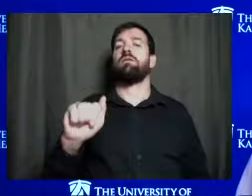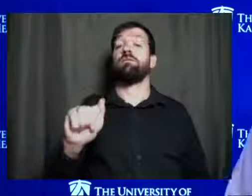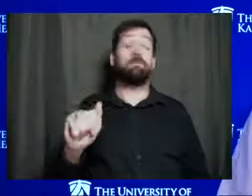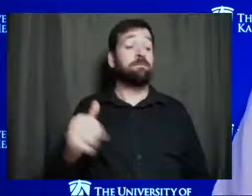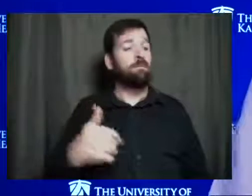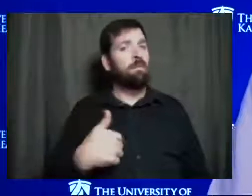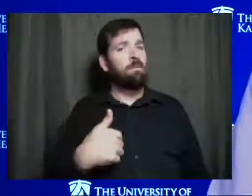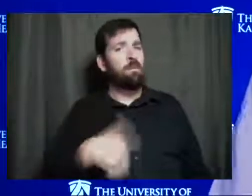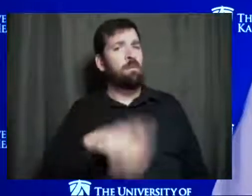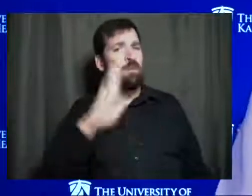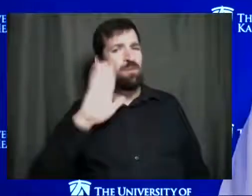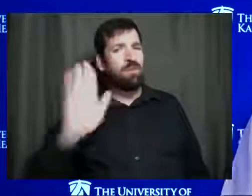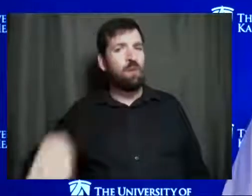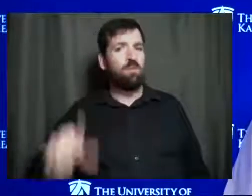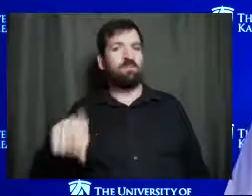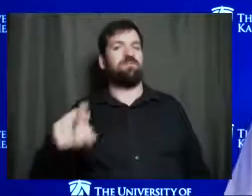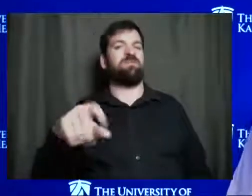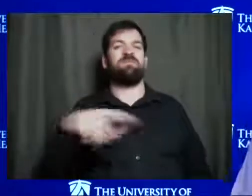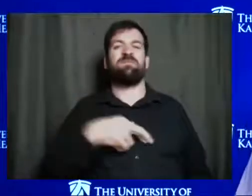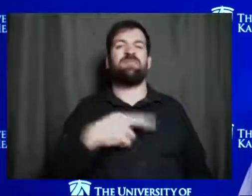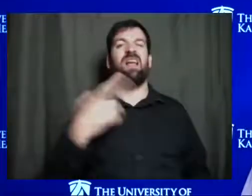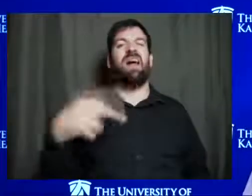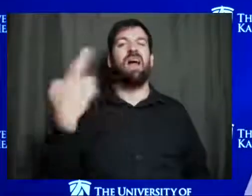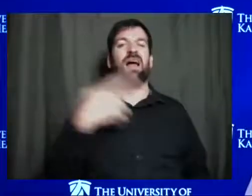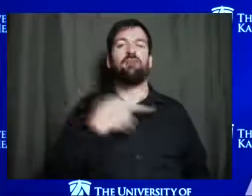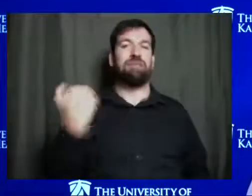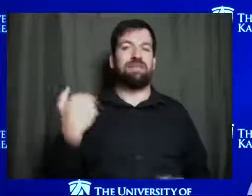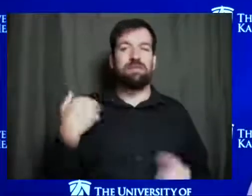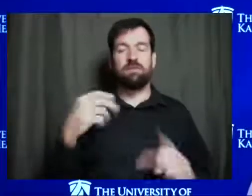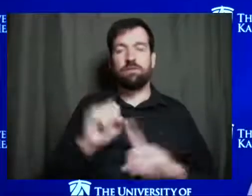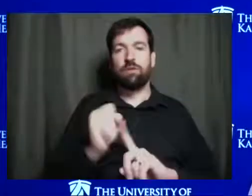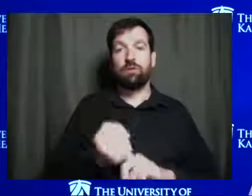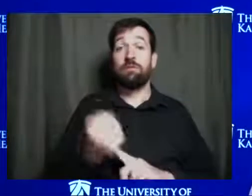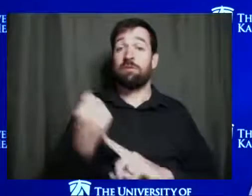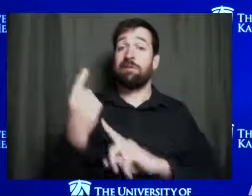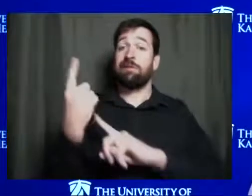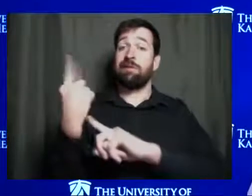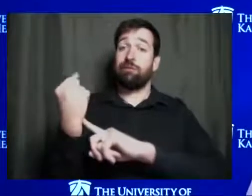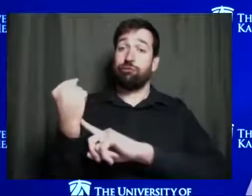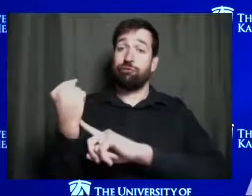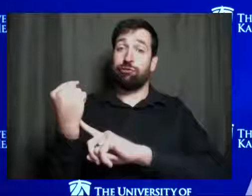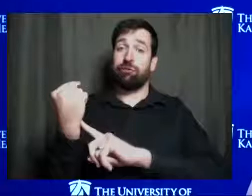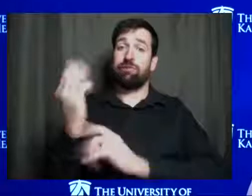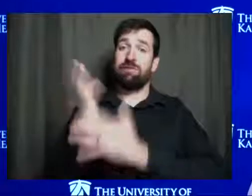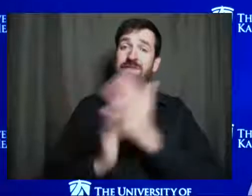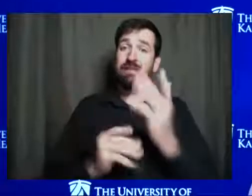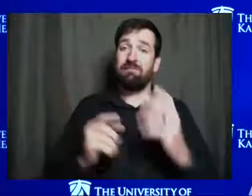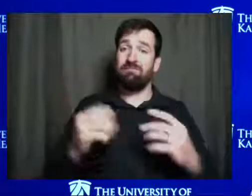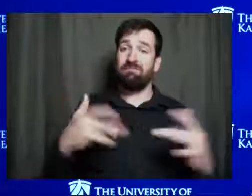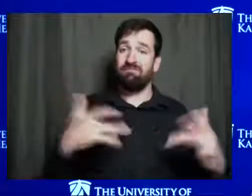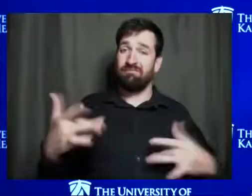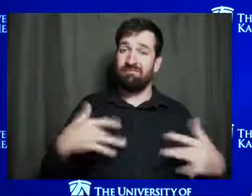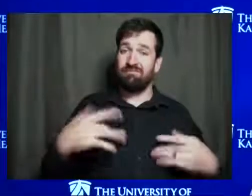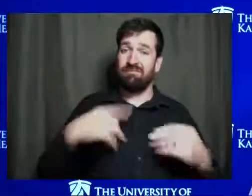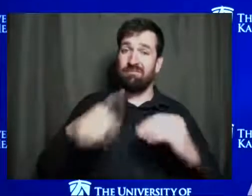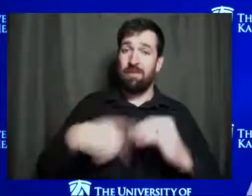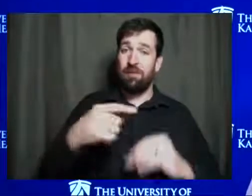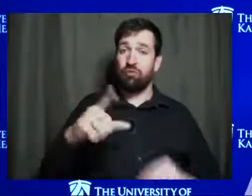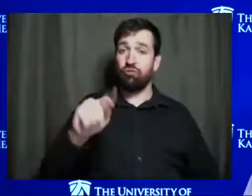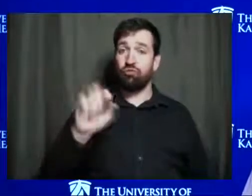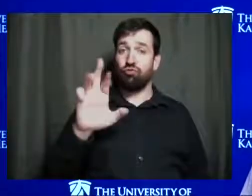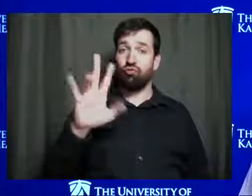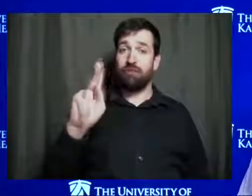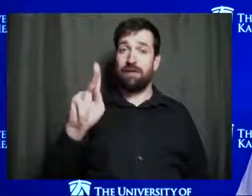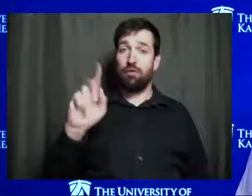high-risk situations now. And even last year there was some real concern about trick-or-treating, although we said and certainly advocated